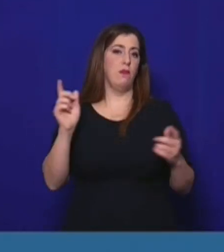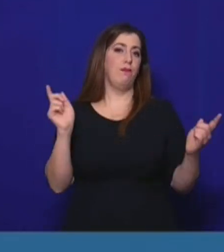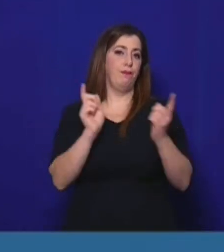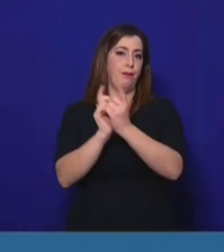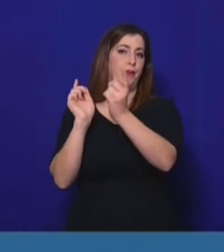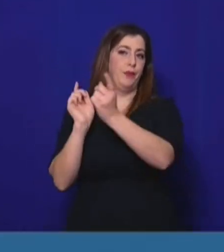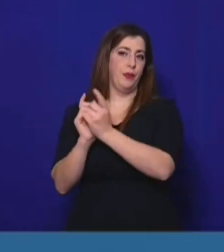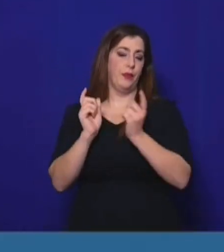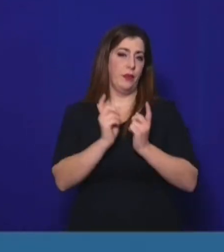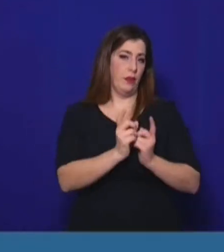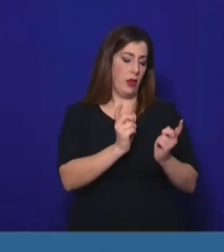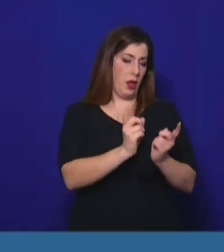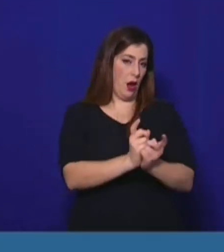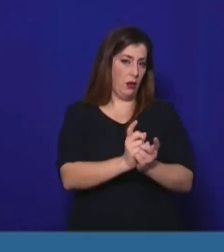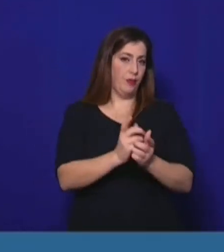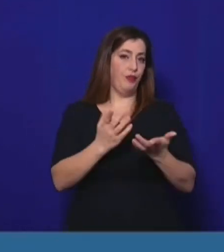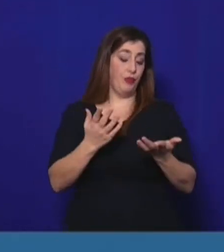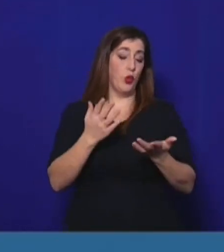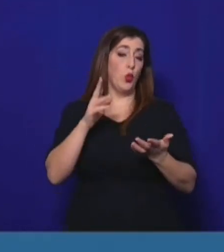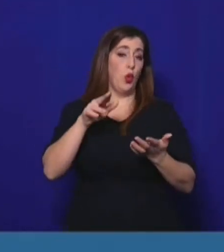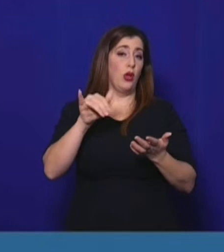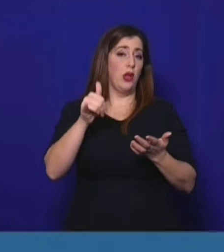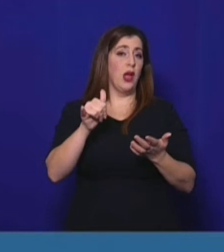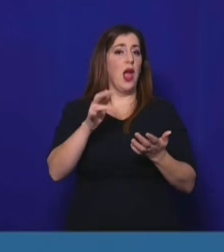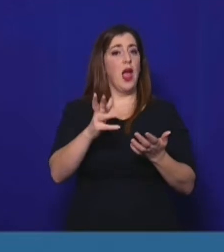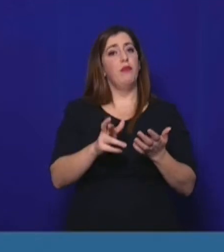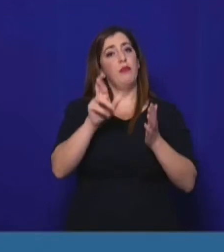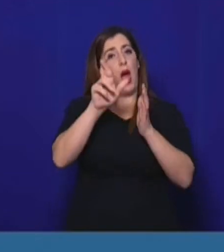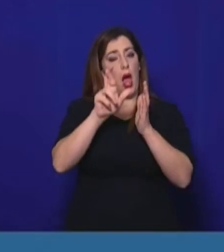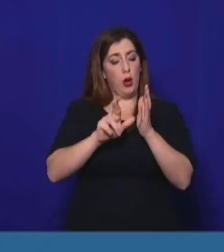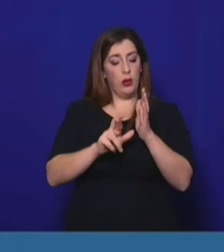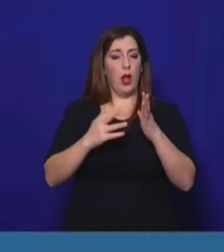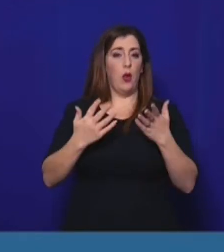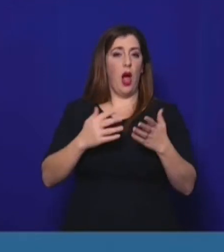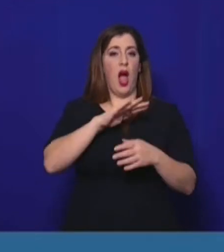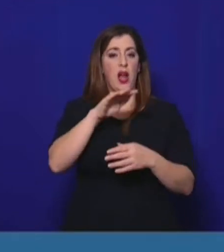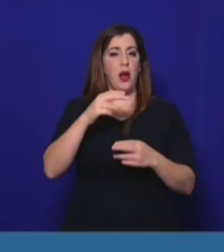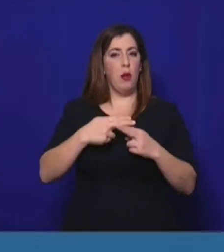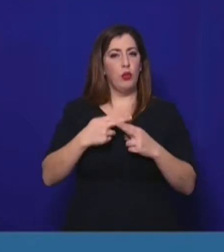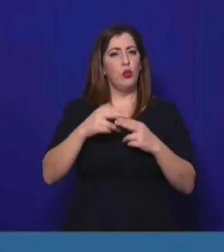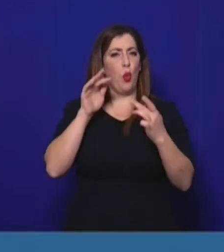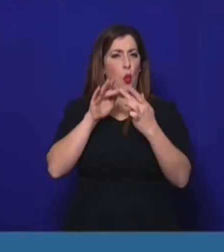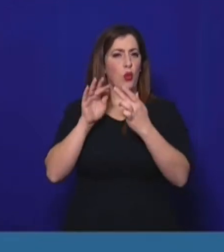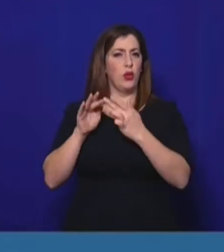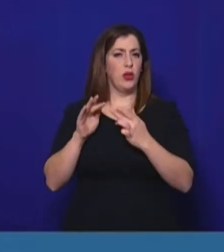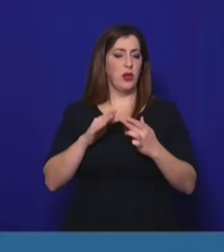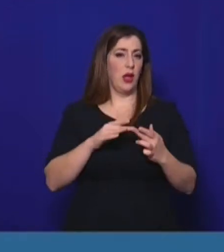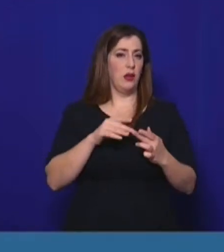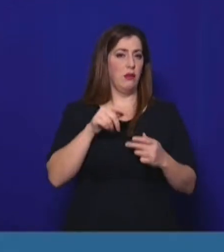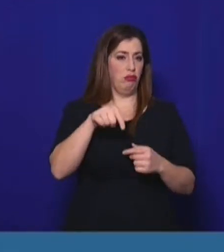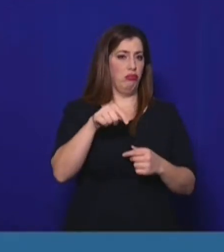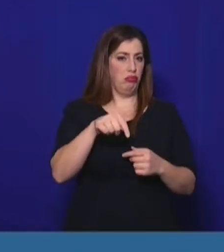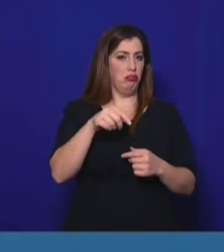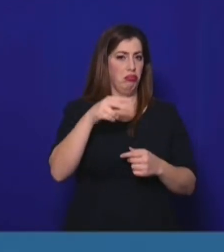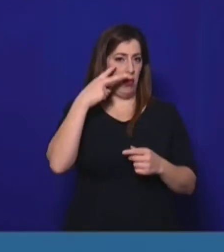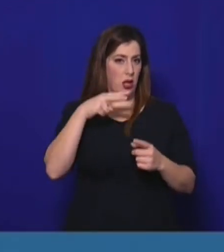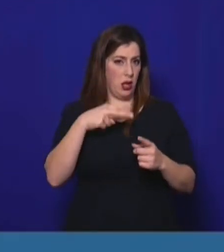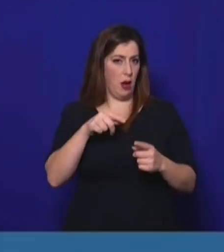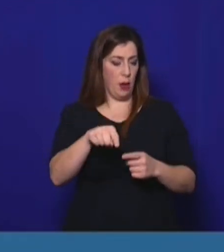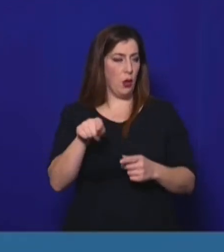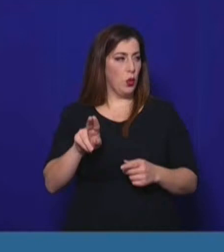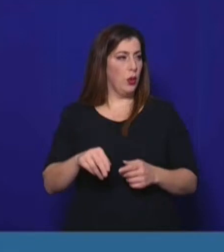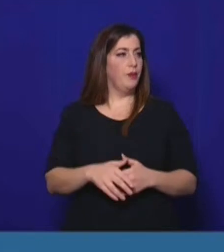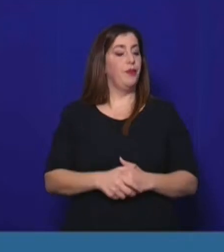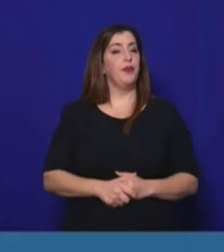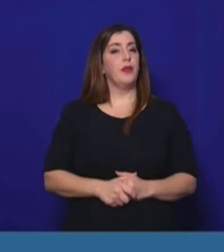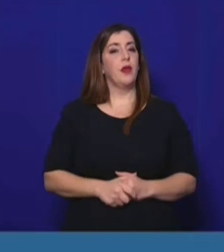ta' mitigazzjoni u allura bħal post tax-xogħol ieħor aħna wkoll nagħmlu l-contact tracing. Li għandna tajjeb ukoll li aħna